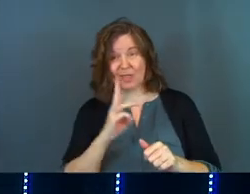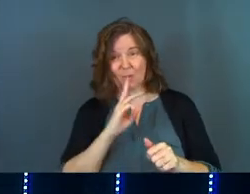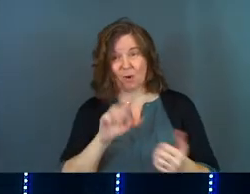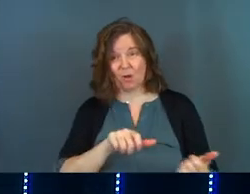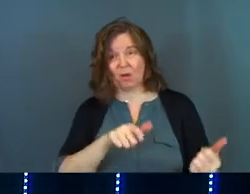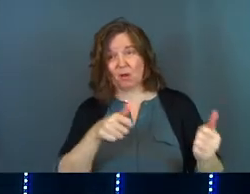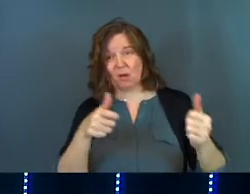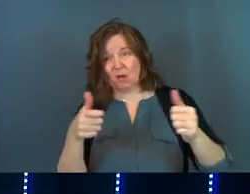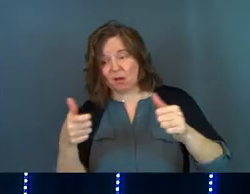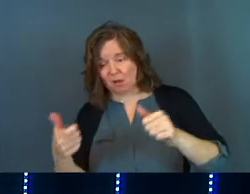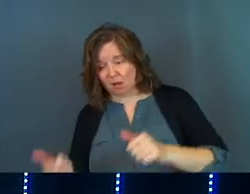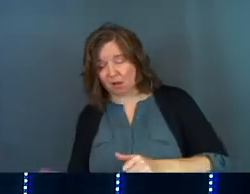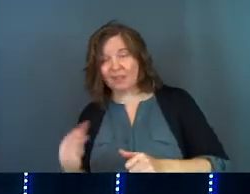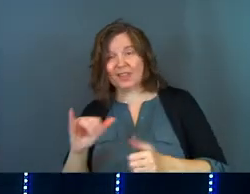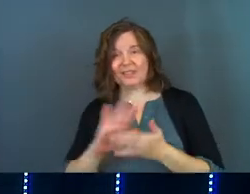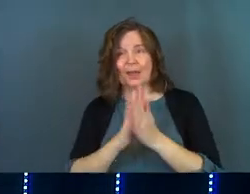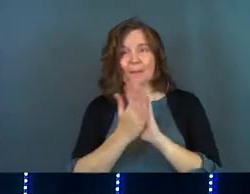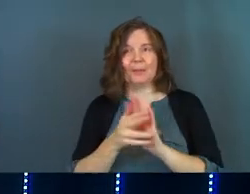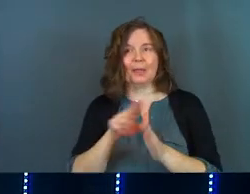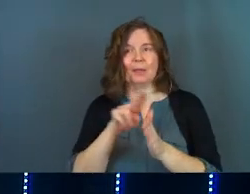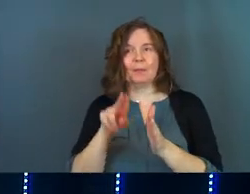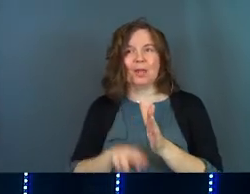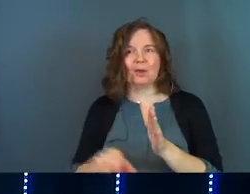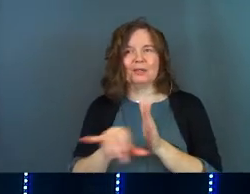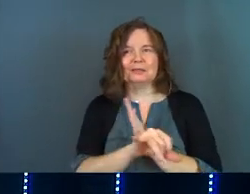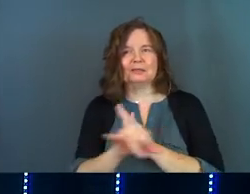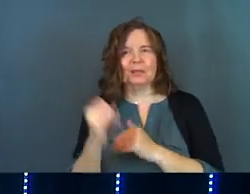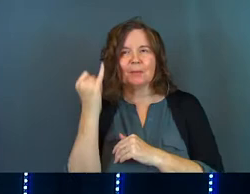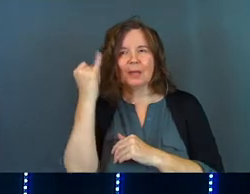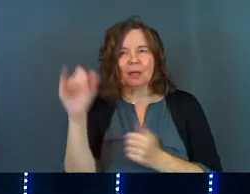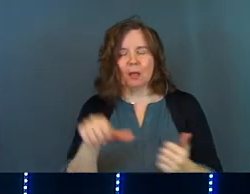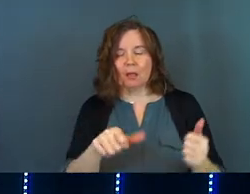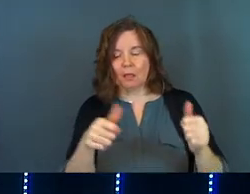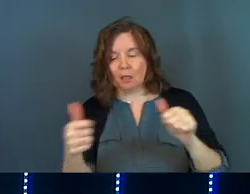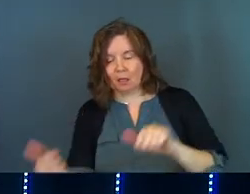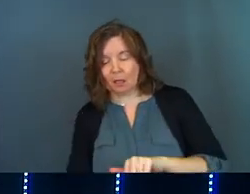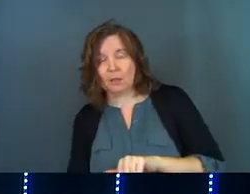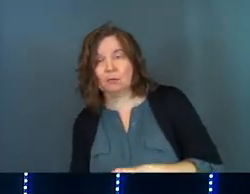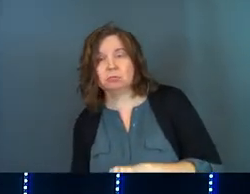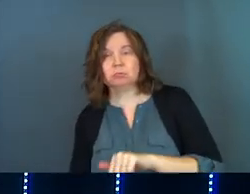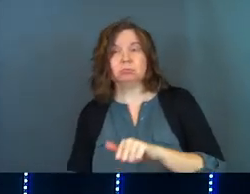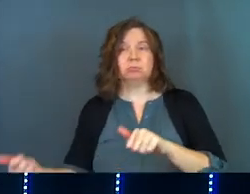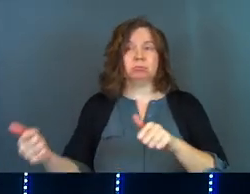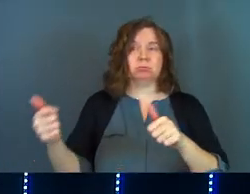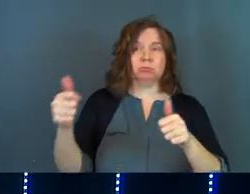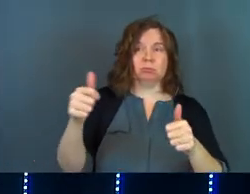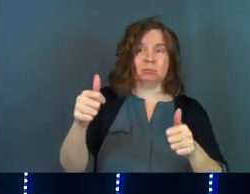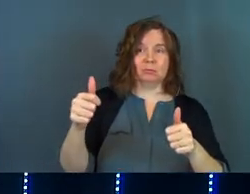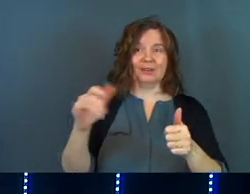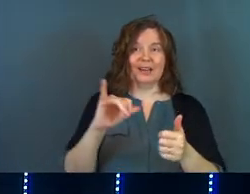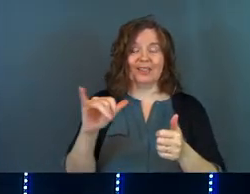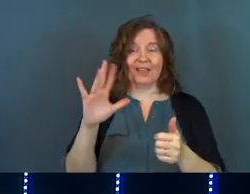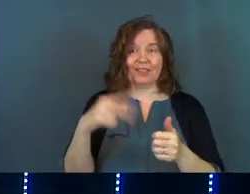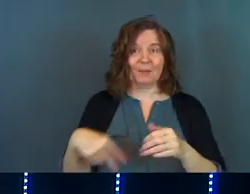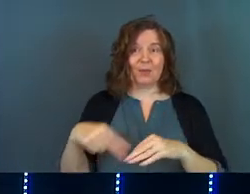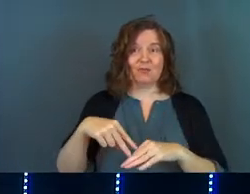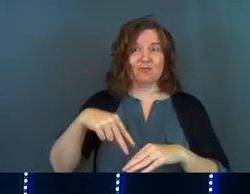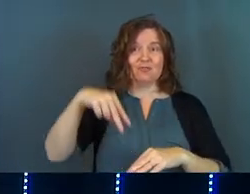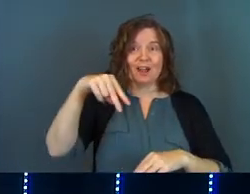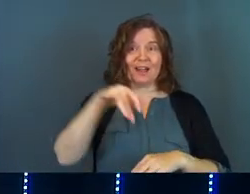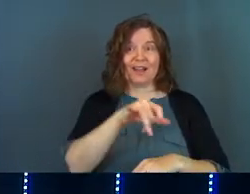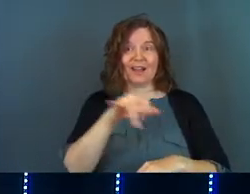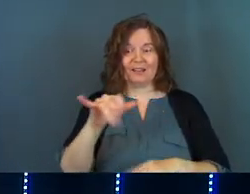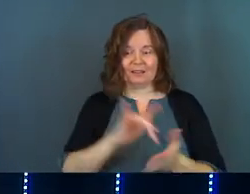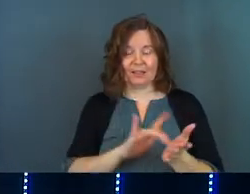down under the water, that's them being buried. And then when they come back up, it is like a picture of them being resurrected,